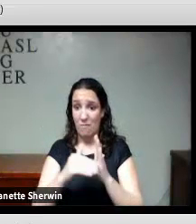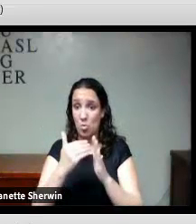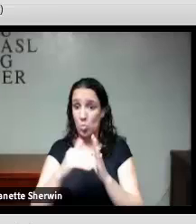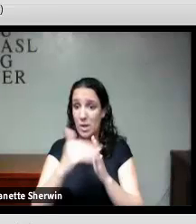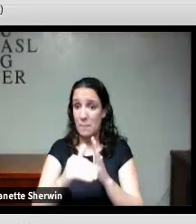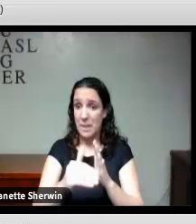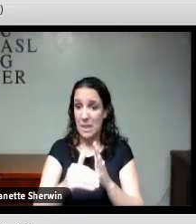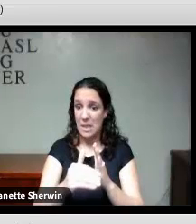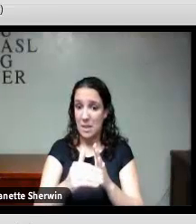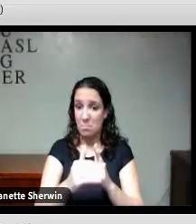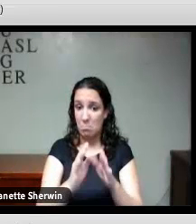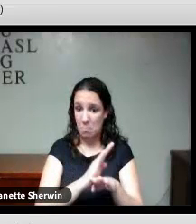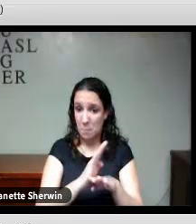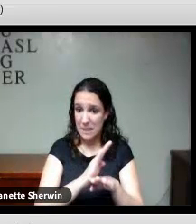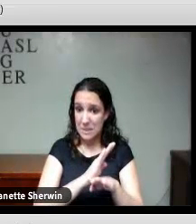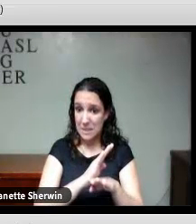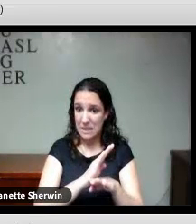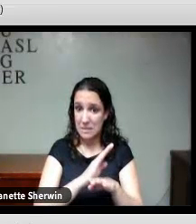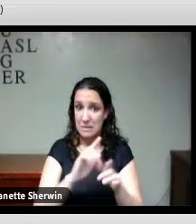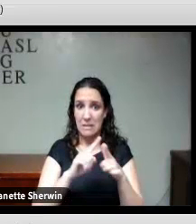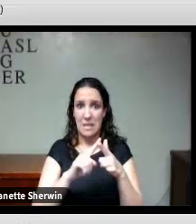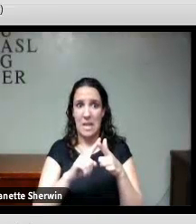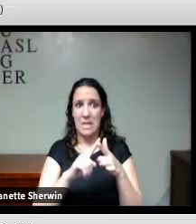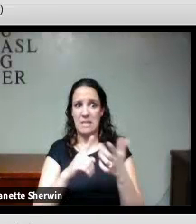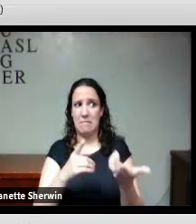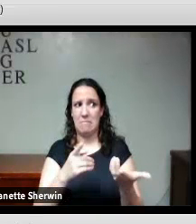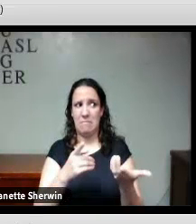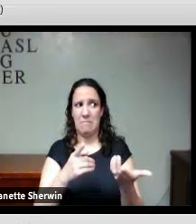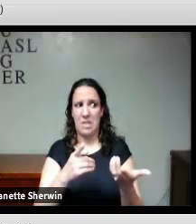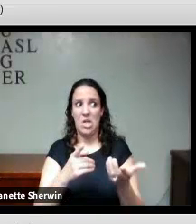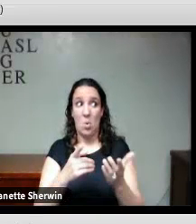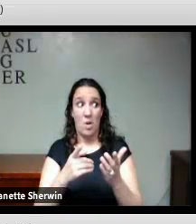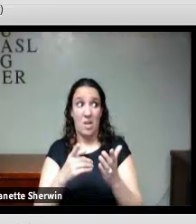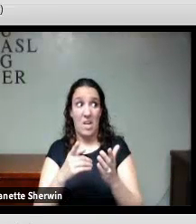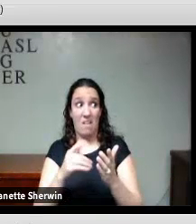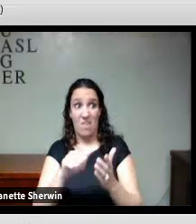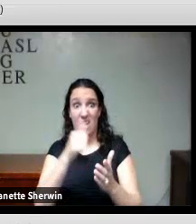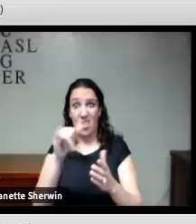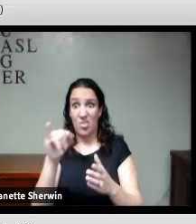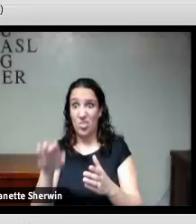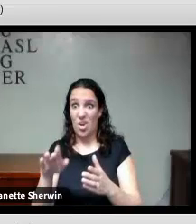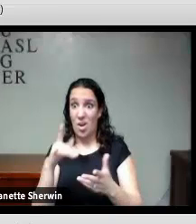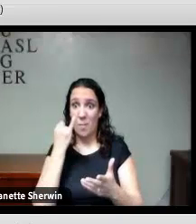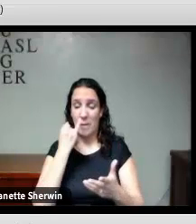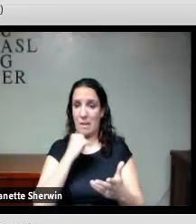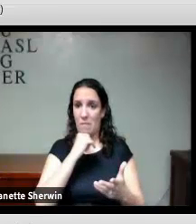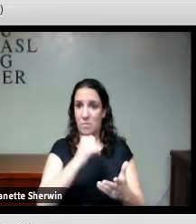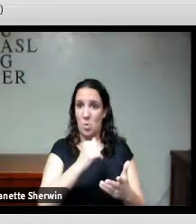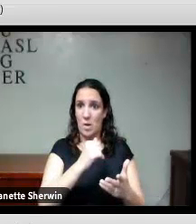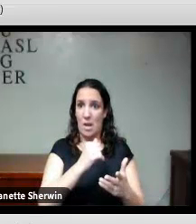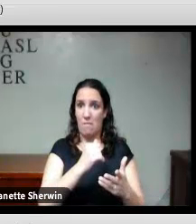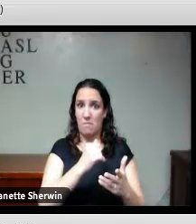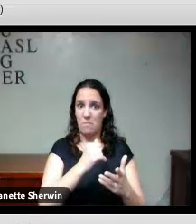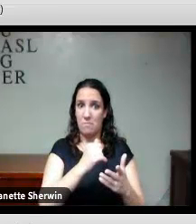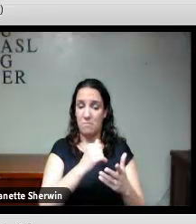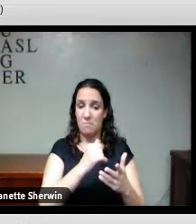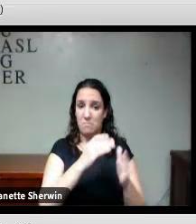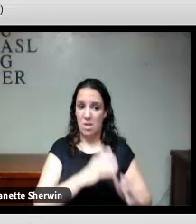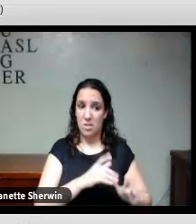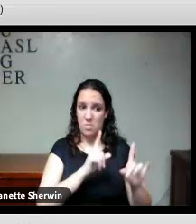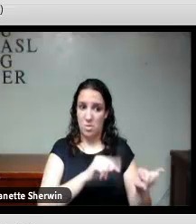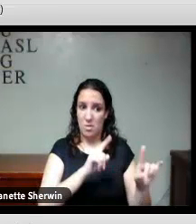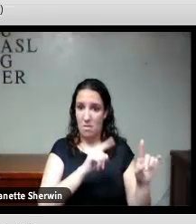business, we aren't going to have a repeat job, are we? We aren't going to have a job if we don't have repeat business. There aren't enough people in any